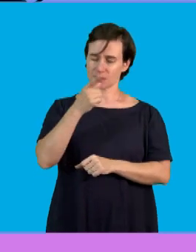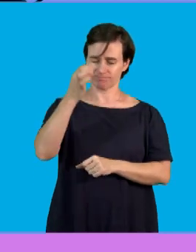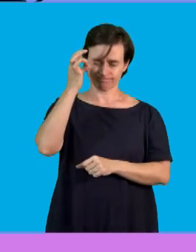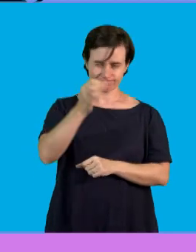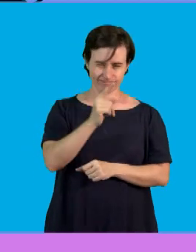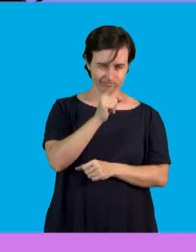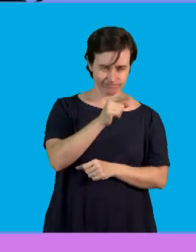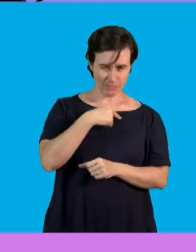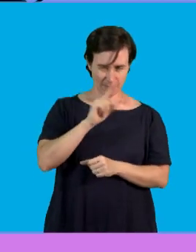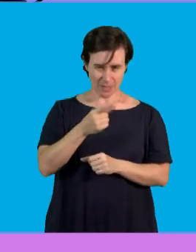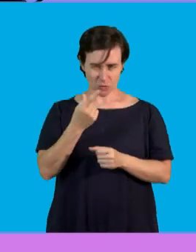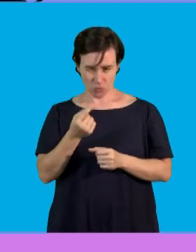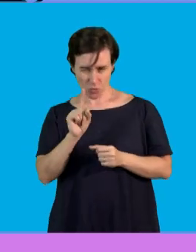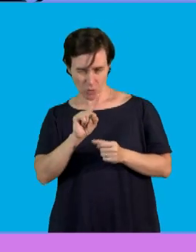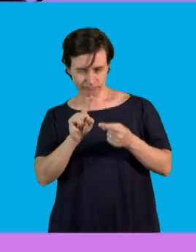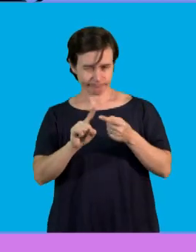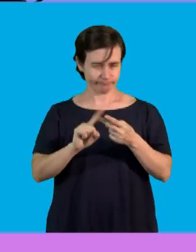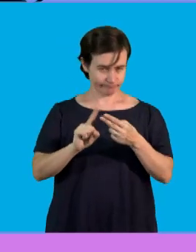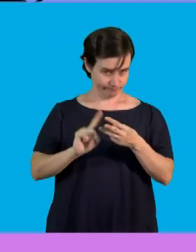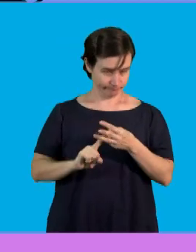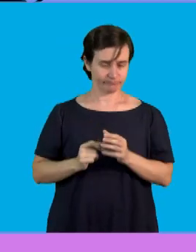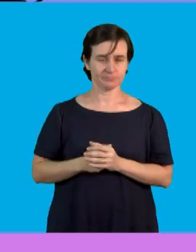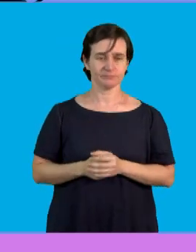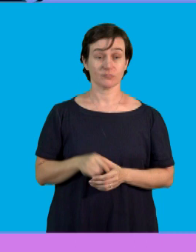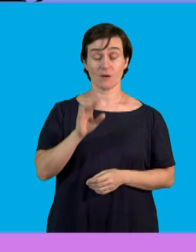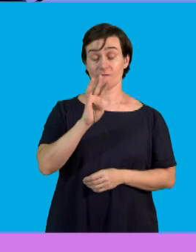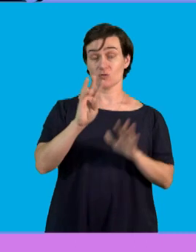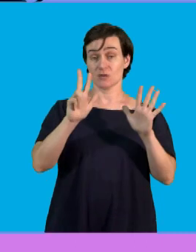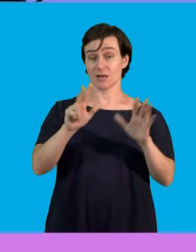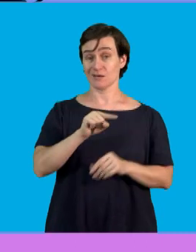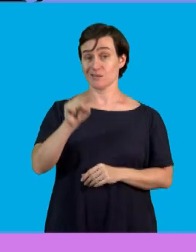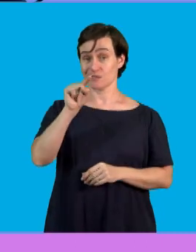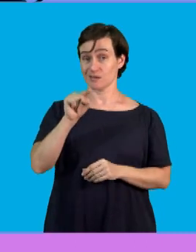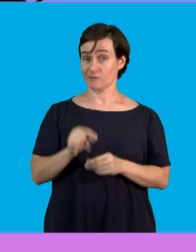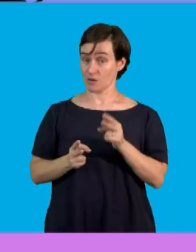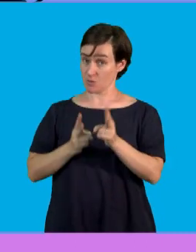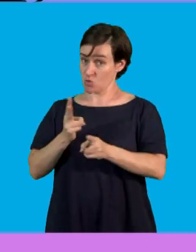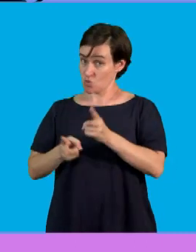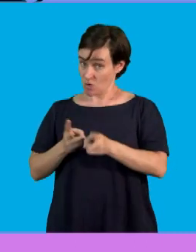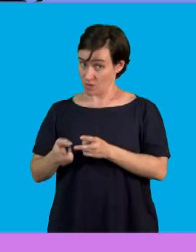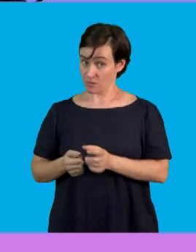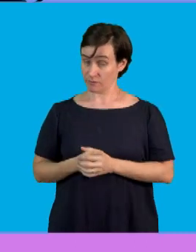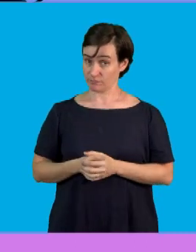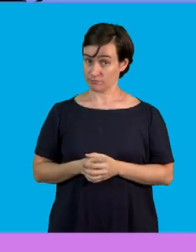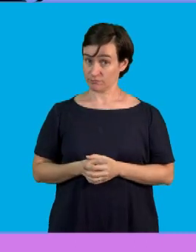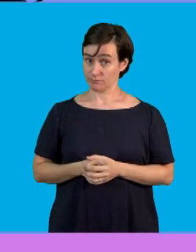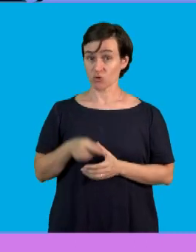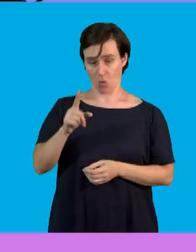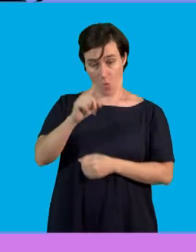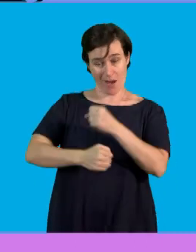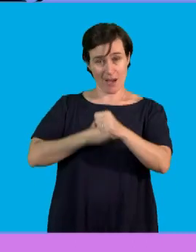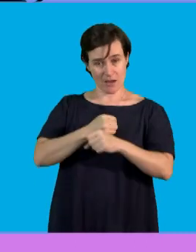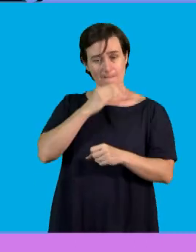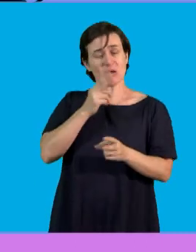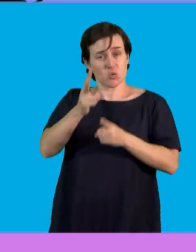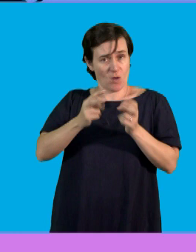So now having that, we are going to say divide by 12 so that you can find your years, because in a year we have